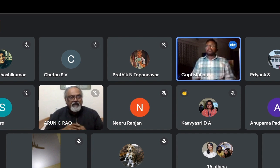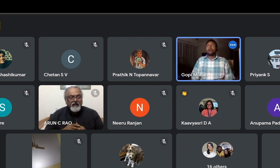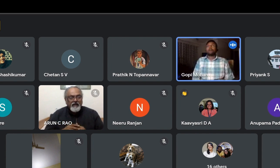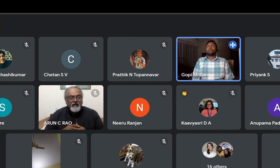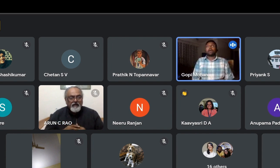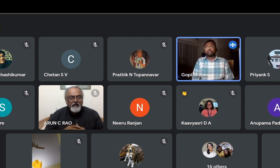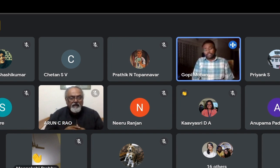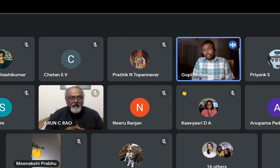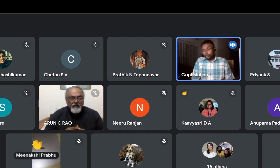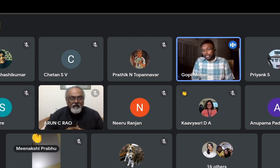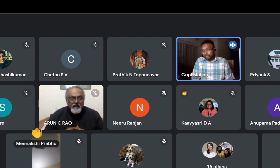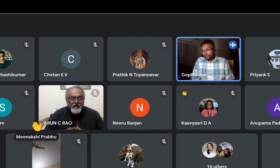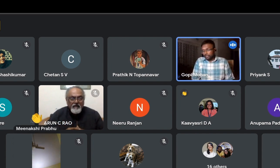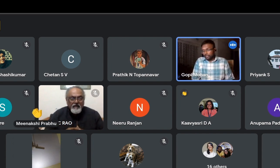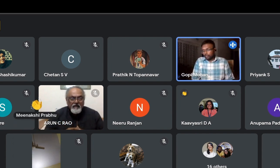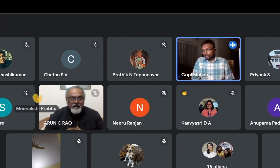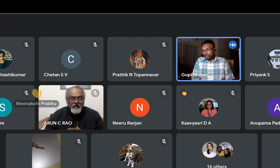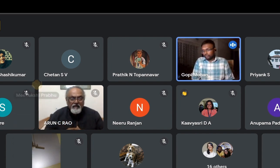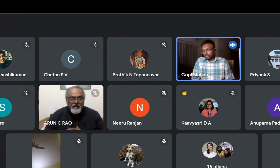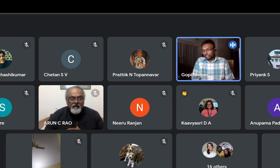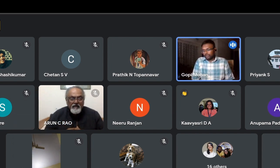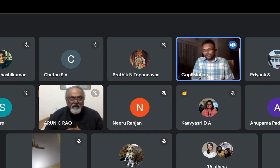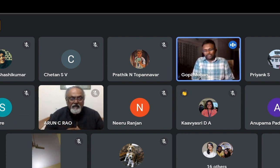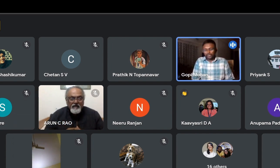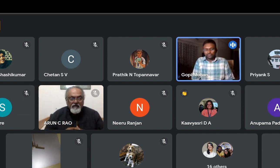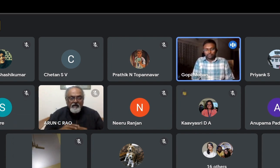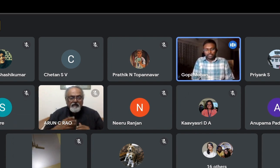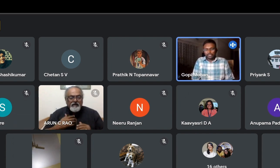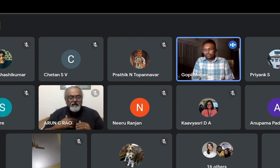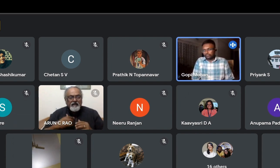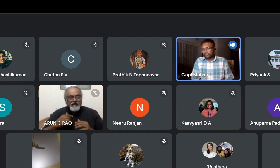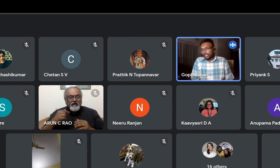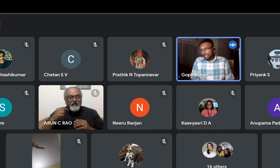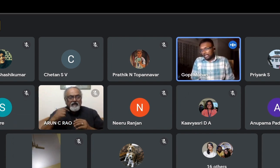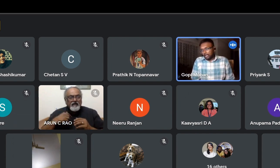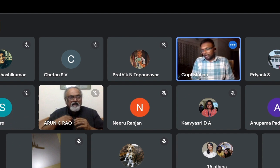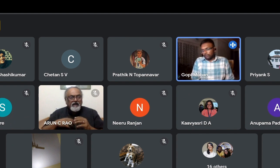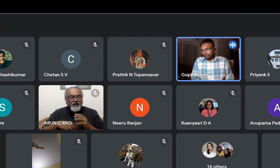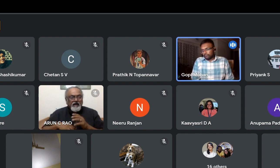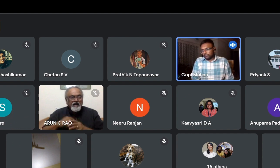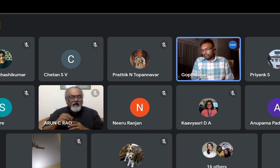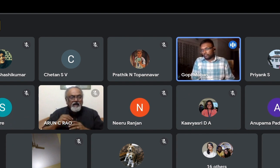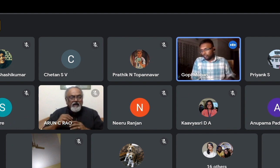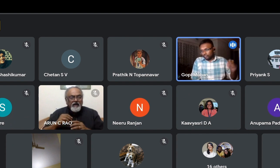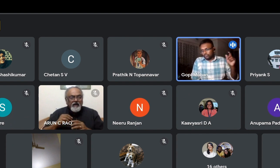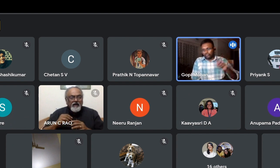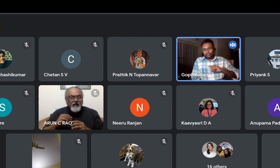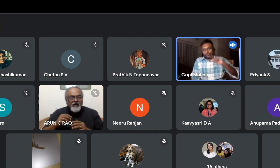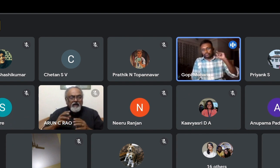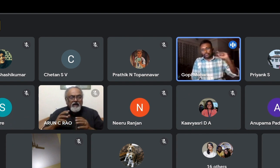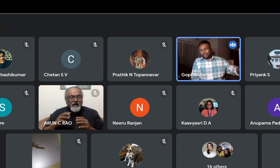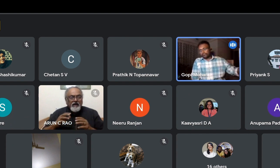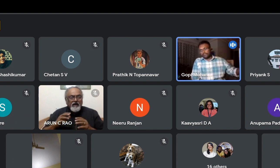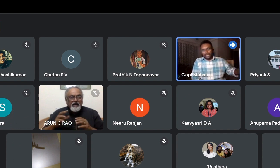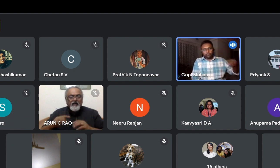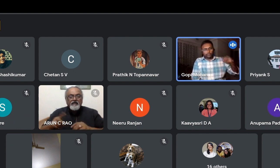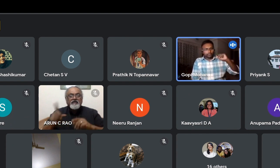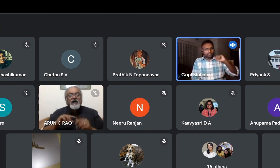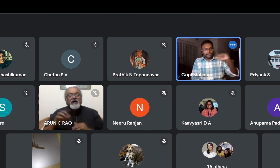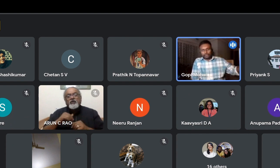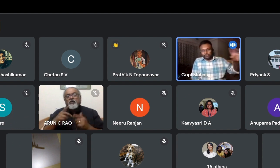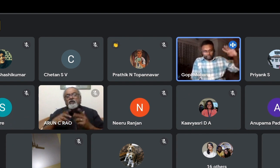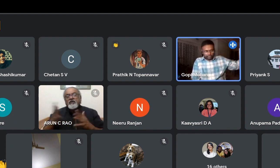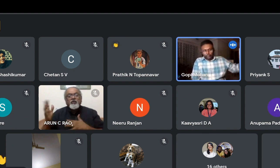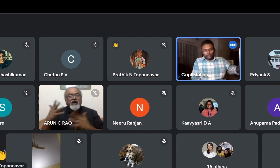travel. I still do that occasionally, or at least once a month. I just go to the trains app or